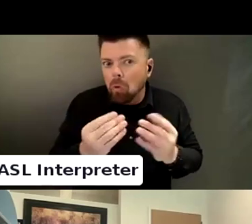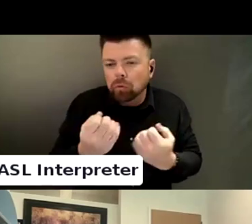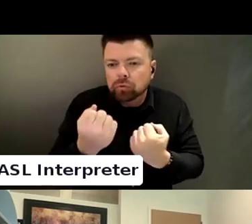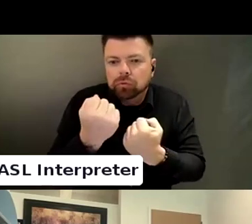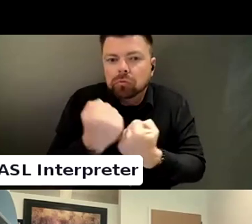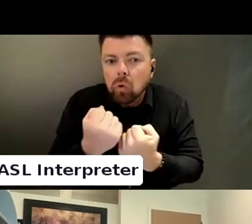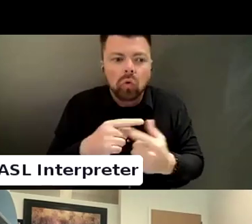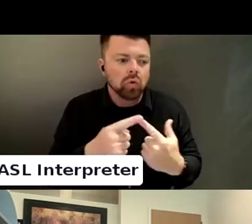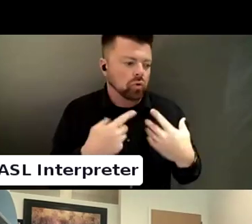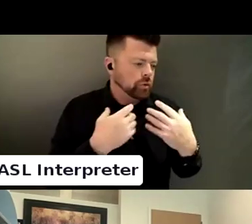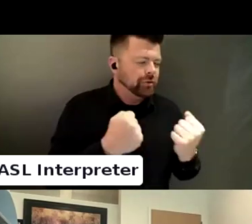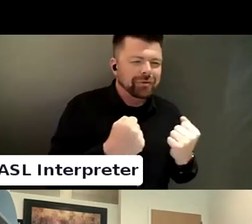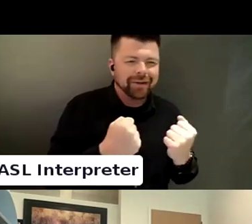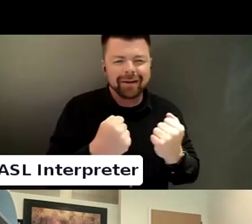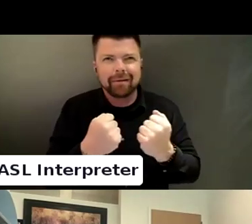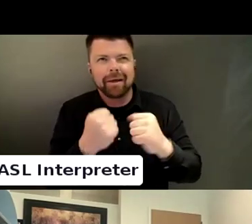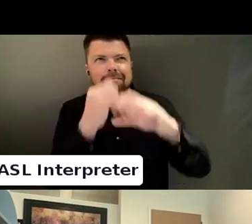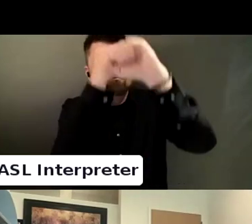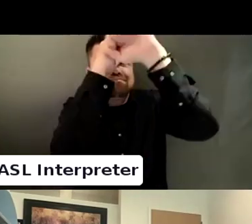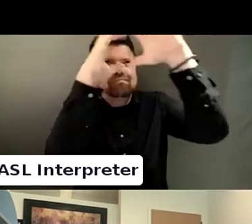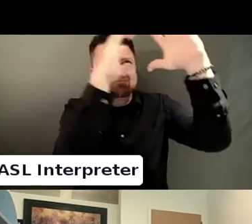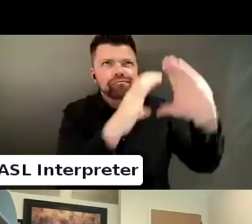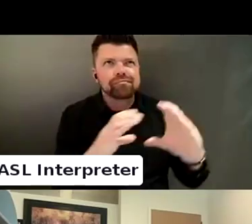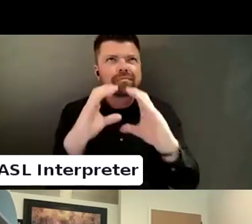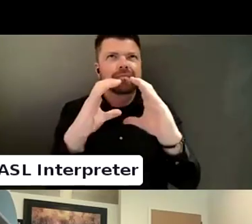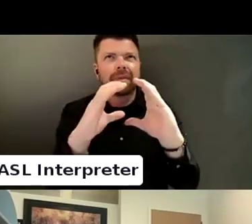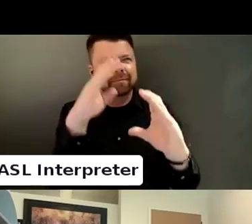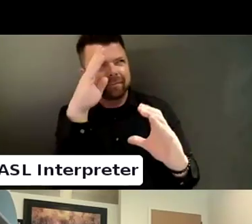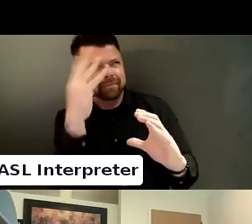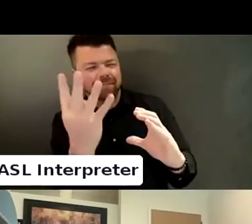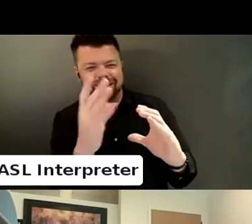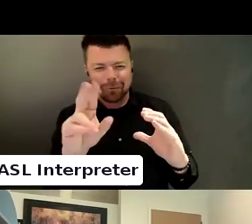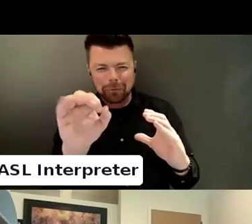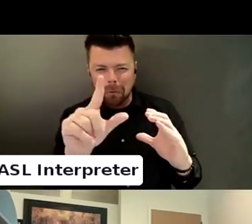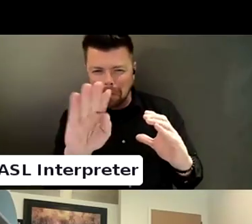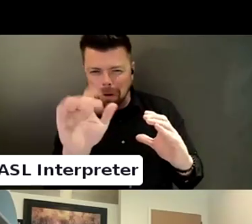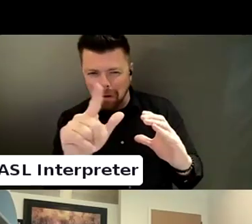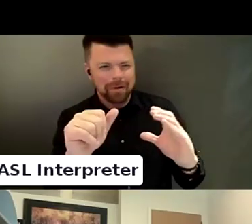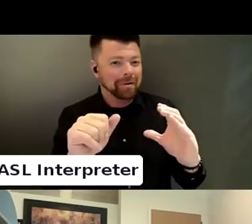into that crystal ball and tell me how that's going to be. Can anyone predict? We